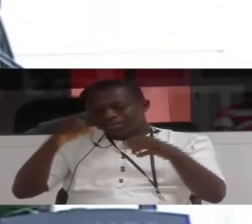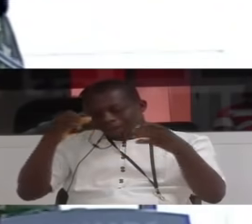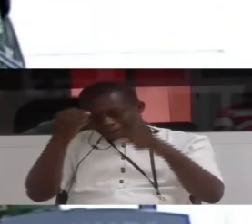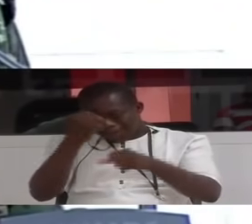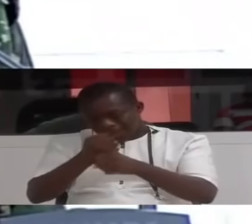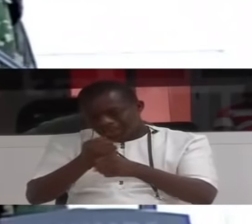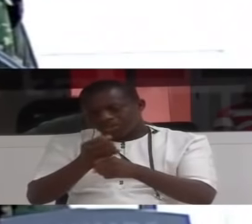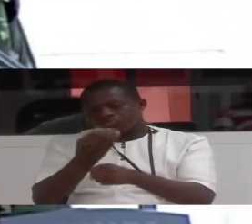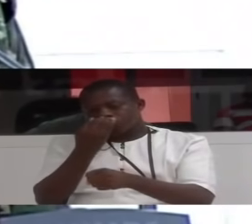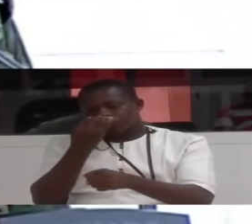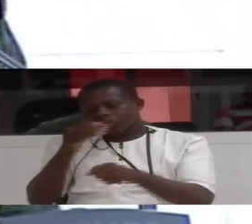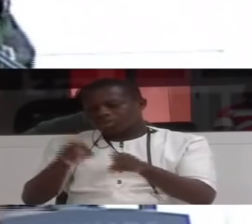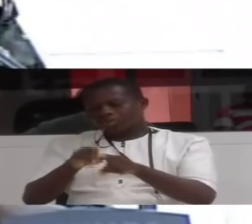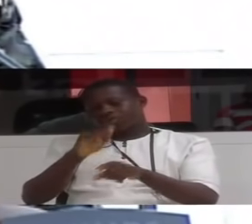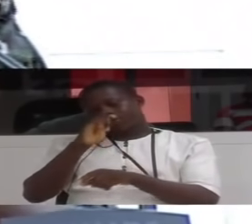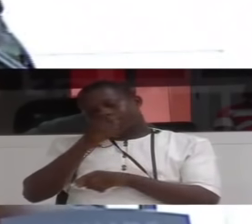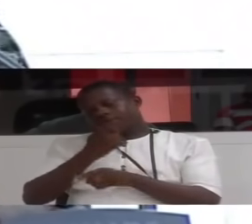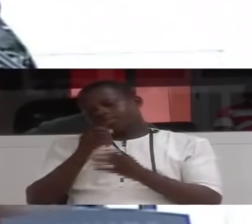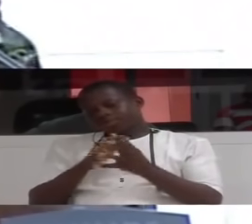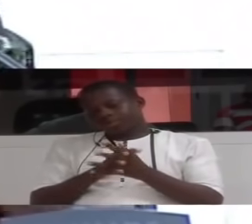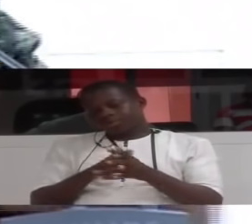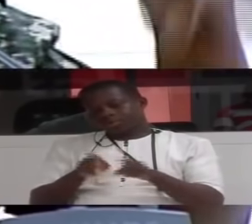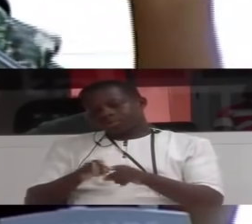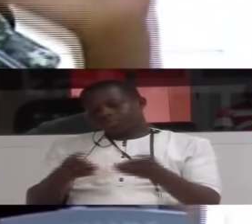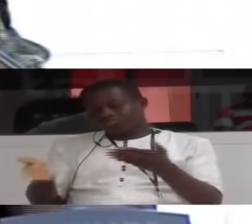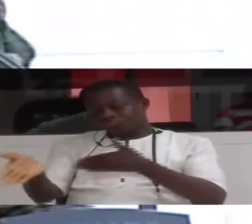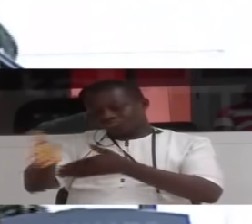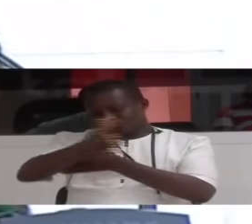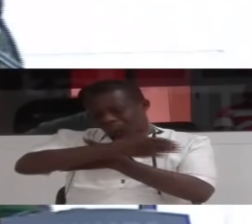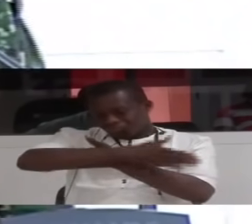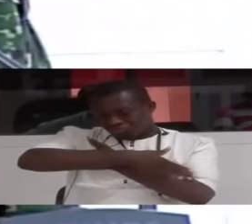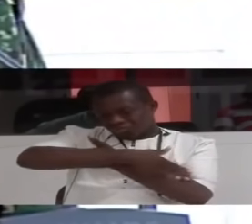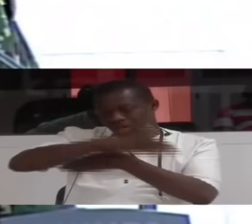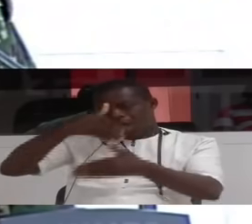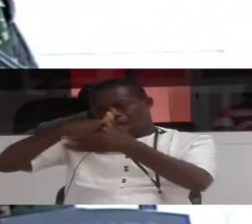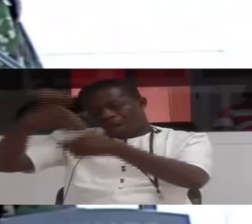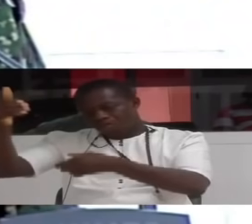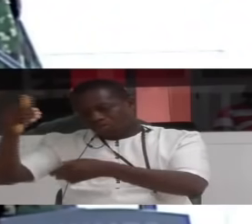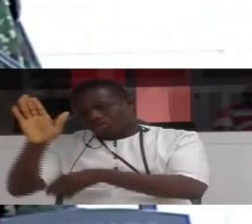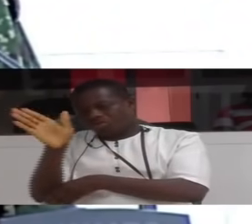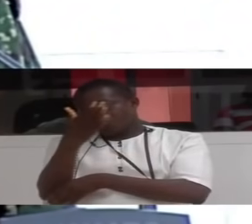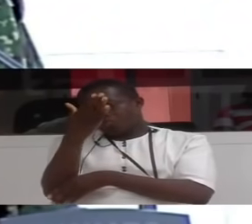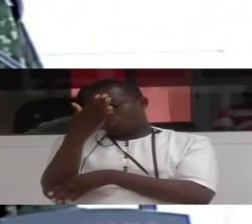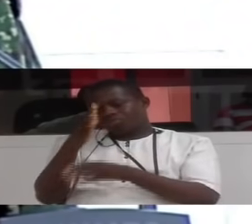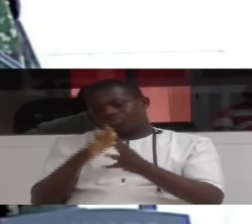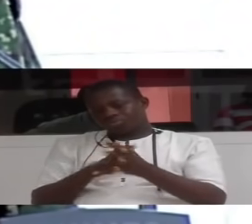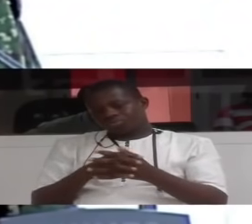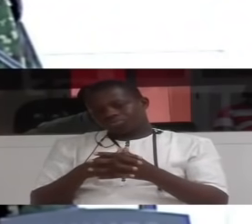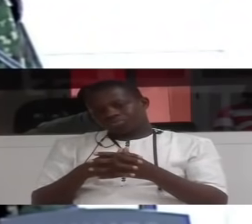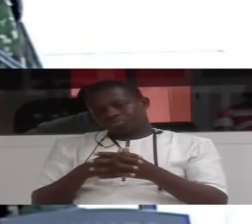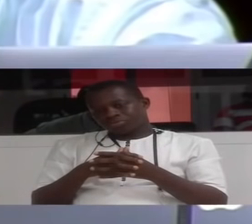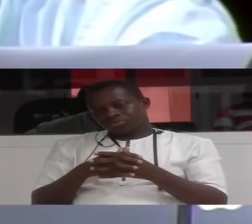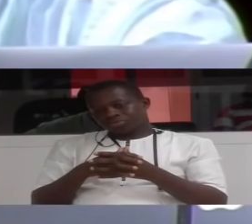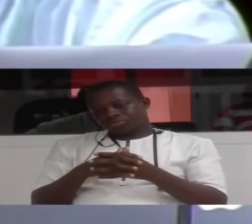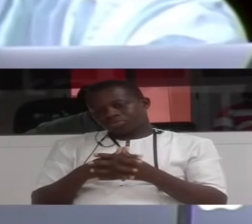we suffocated him. Nga bunda sendim fintele that. We closed the door back. And we went away.